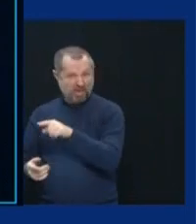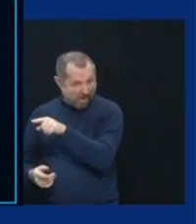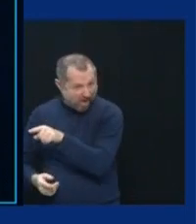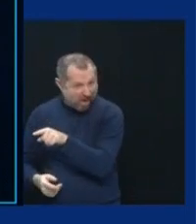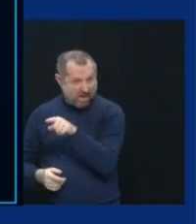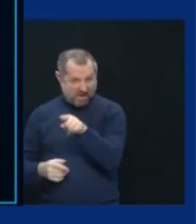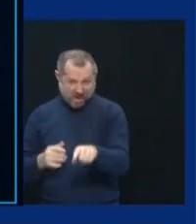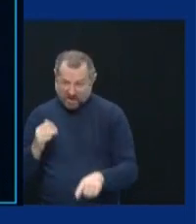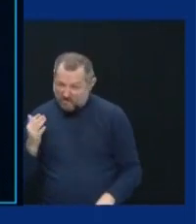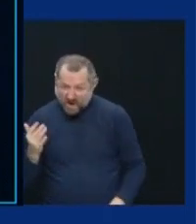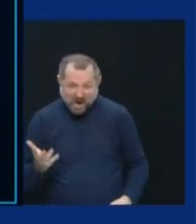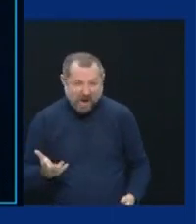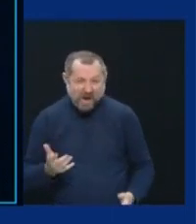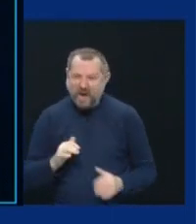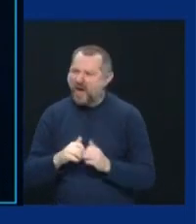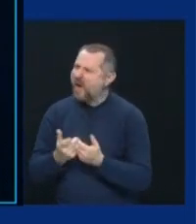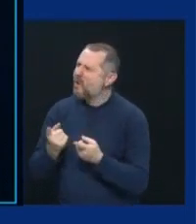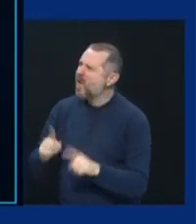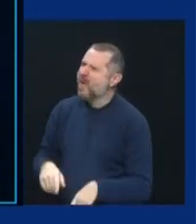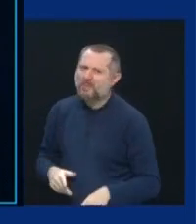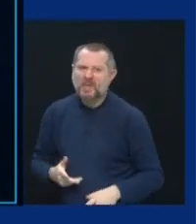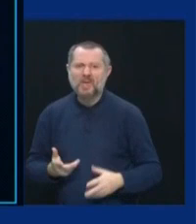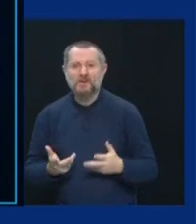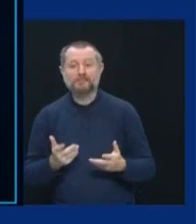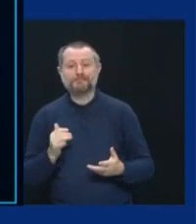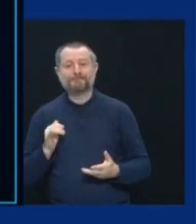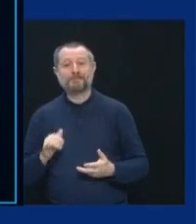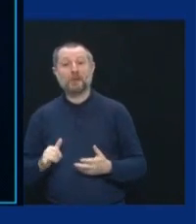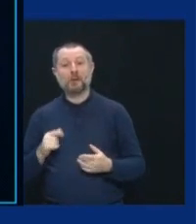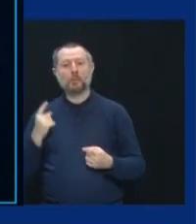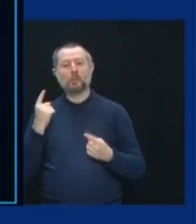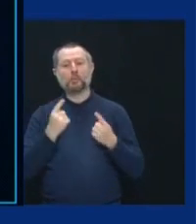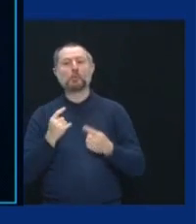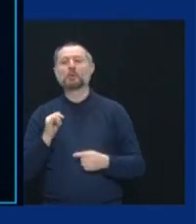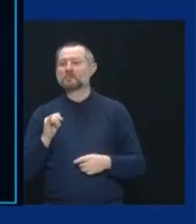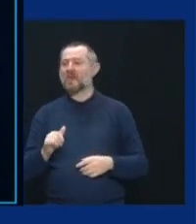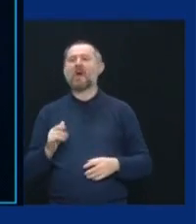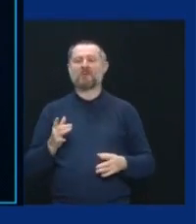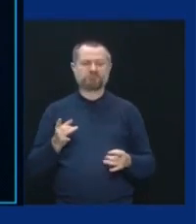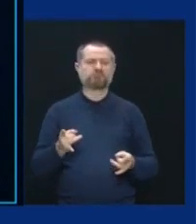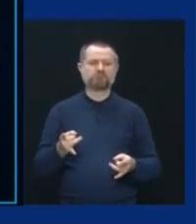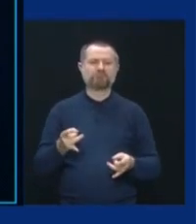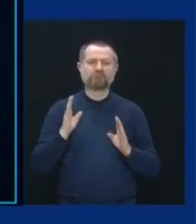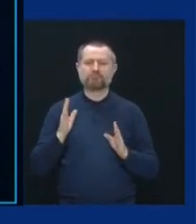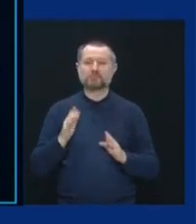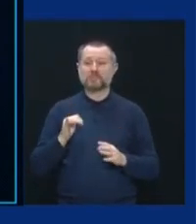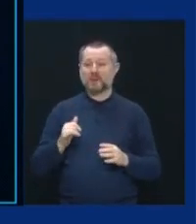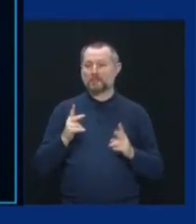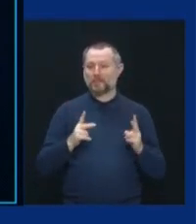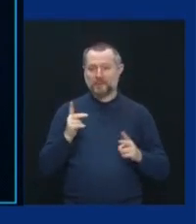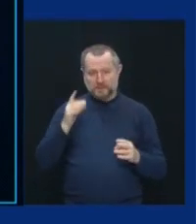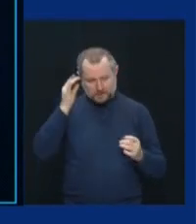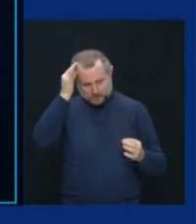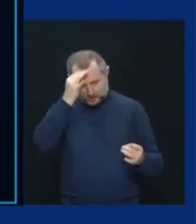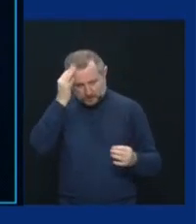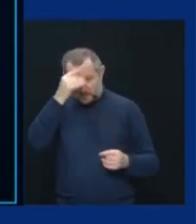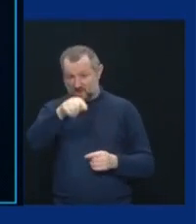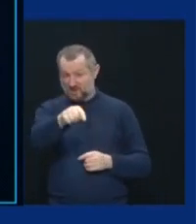And that is a brutal, brutal question to pose to a person.